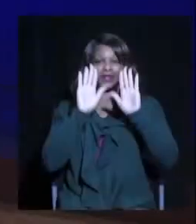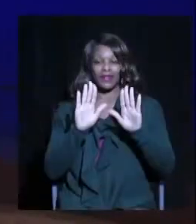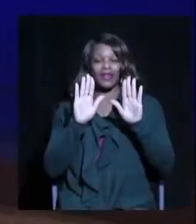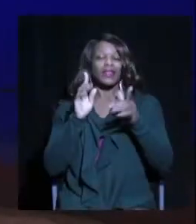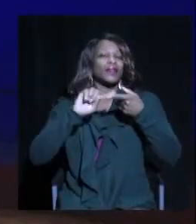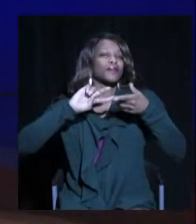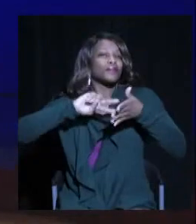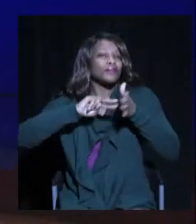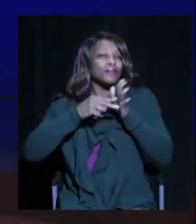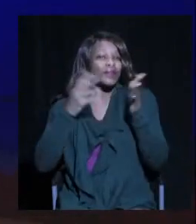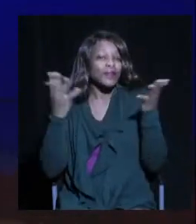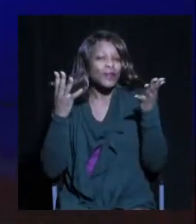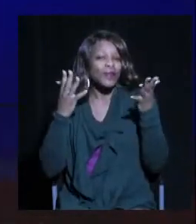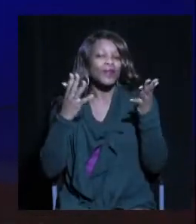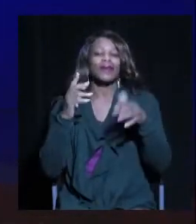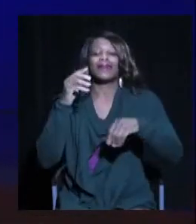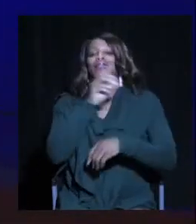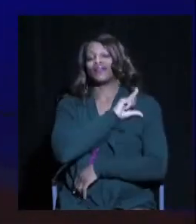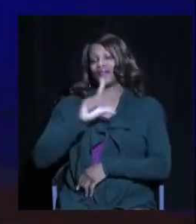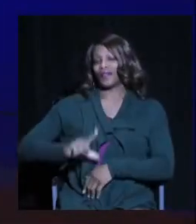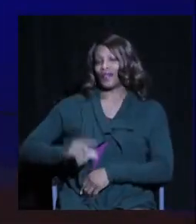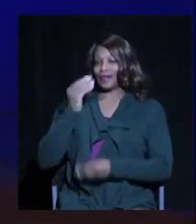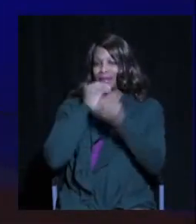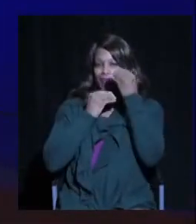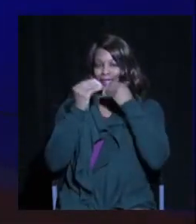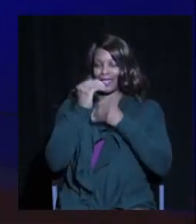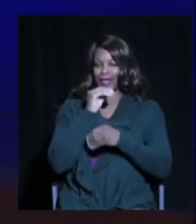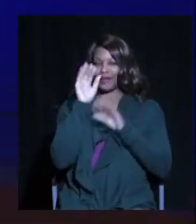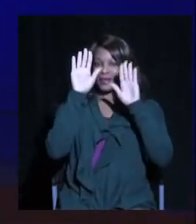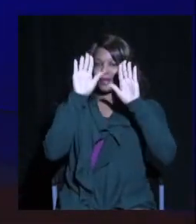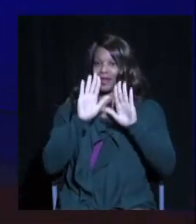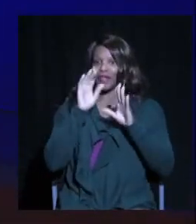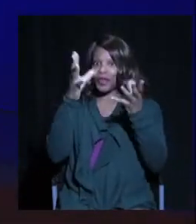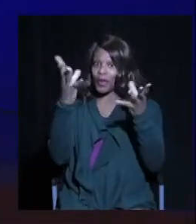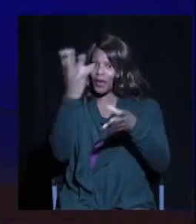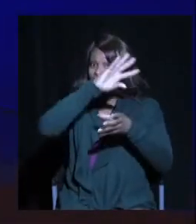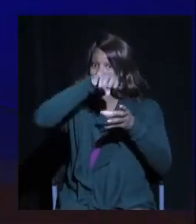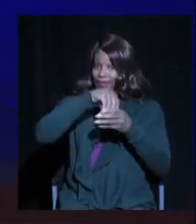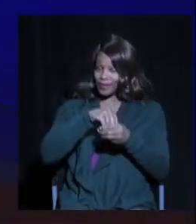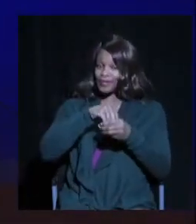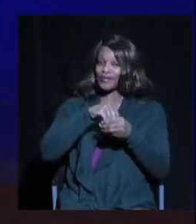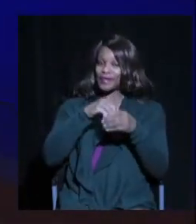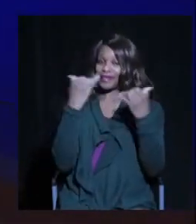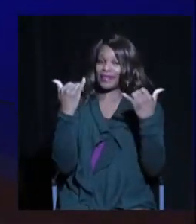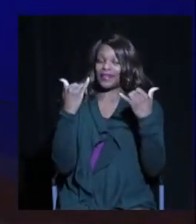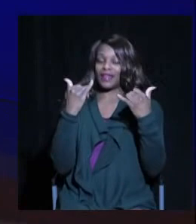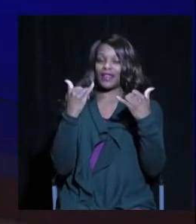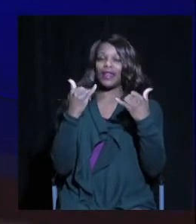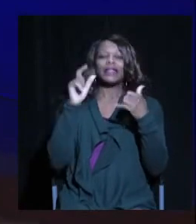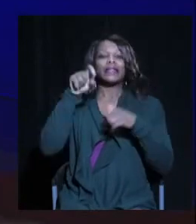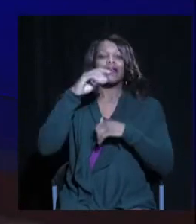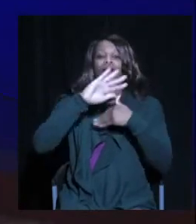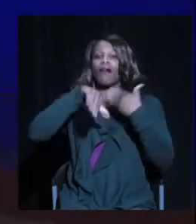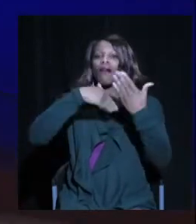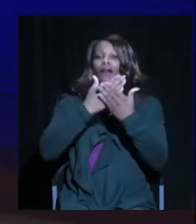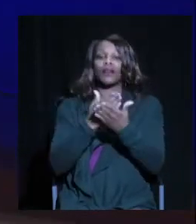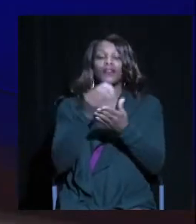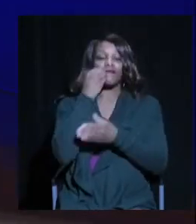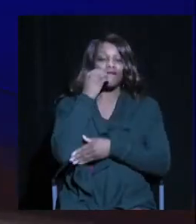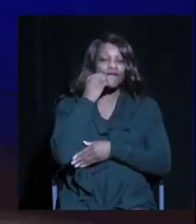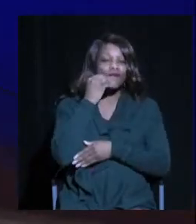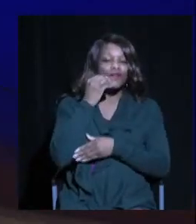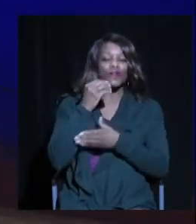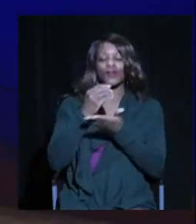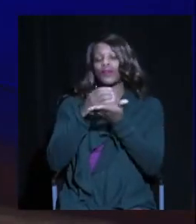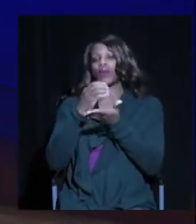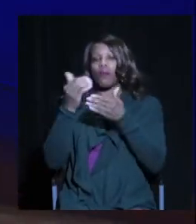that means it's Communion Sunday. If you would like to partake in this time, be sure to have all of your elements, such as a small